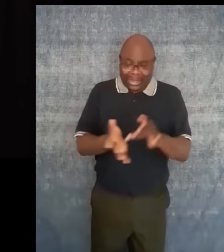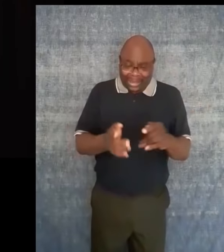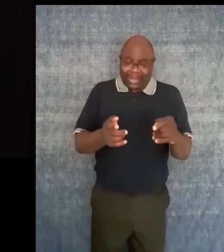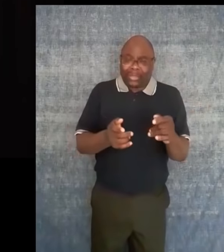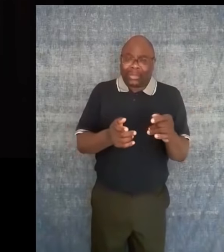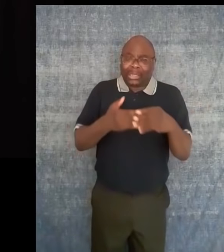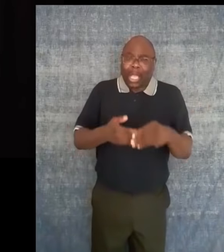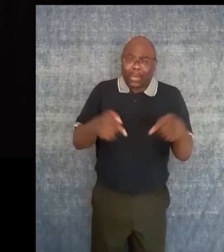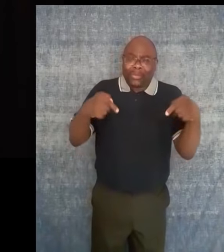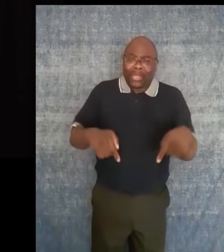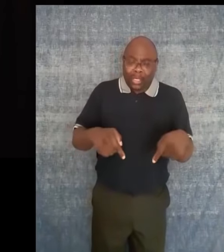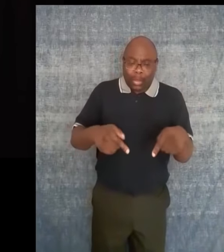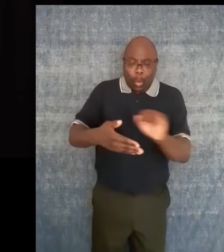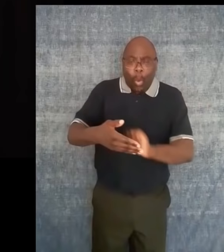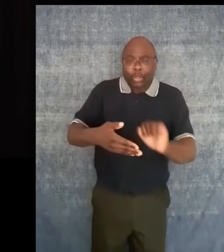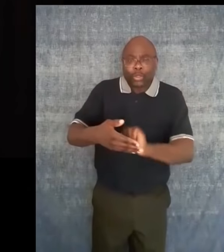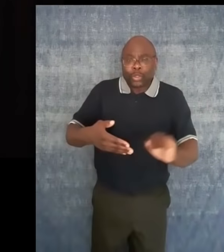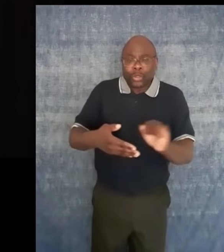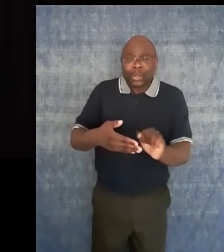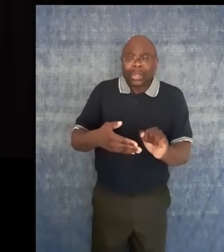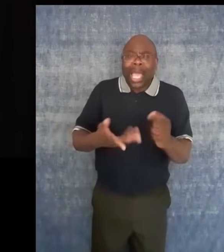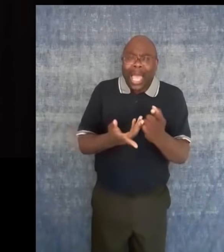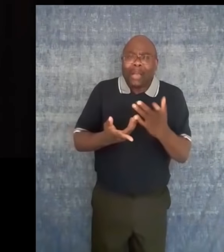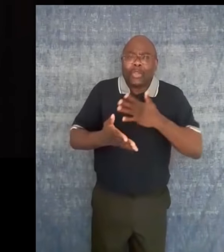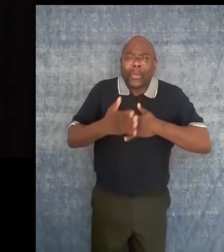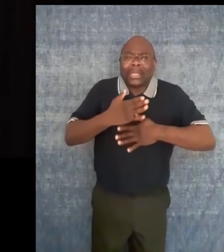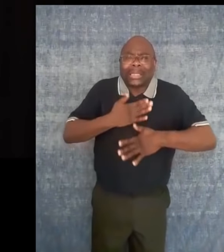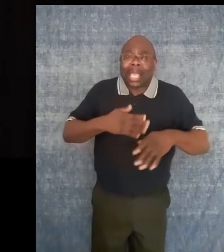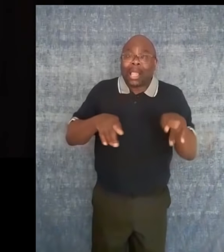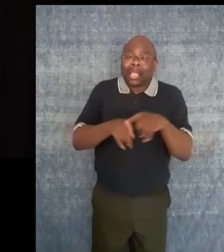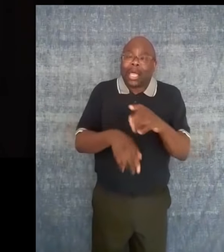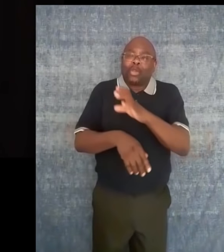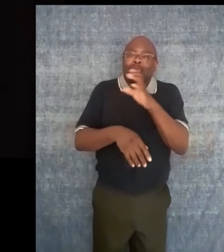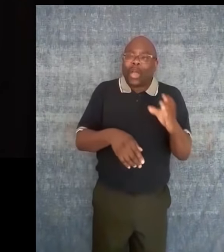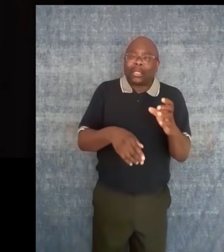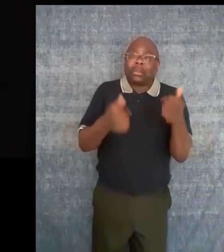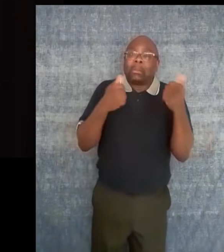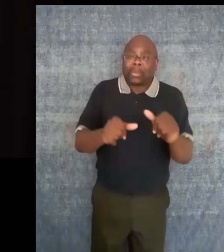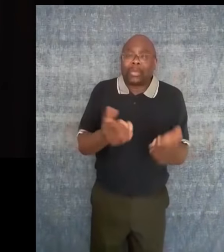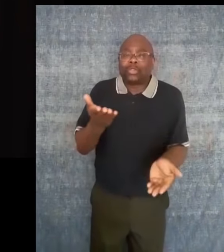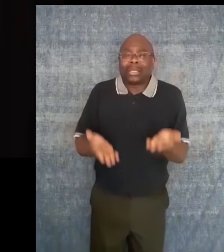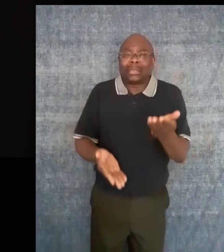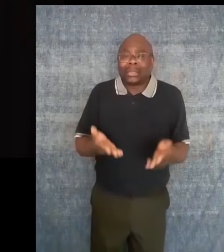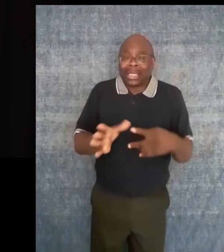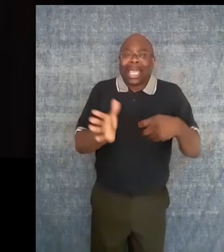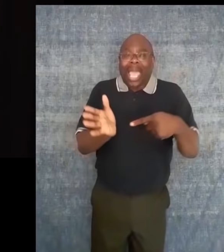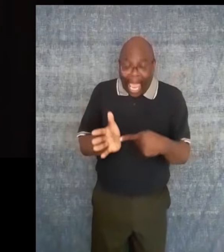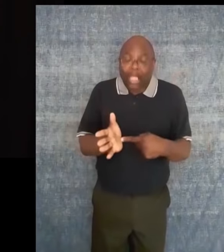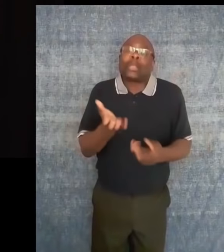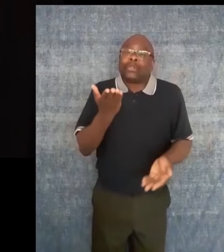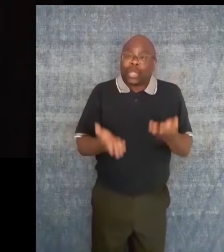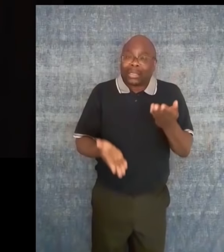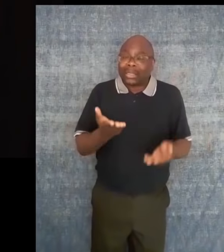Let's act in Christ-like ways. Let's have humility and let's bring justice. And let's act for